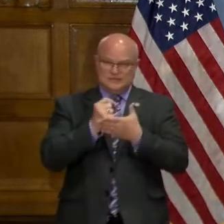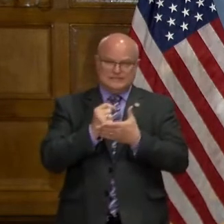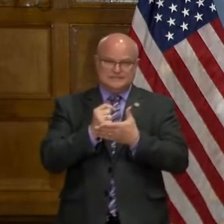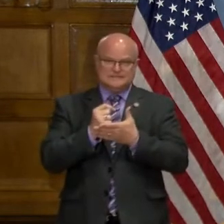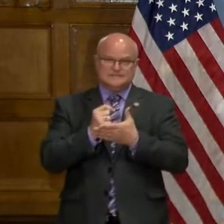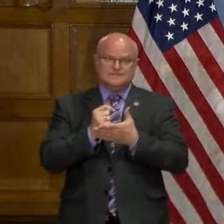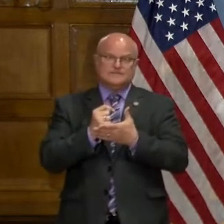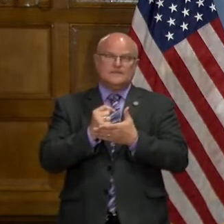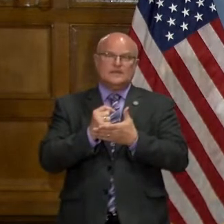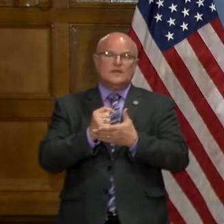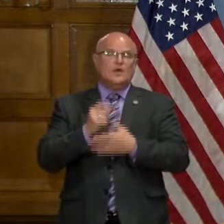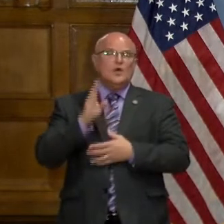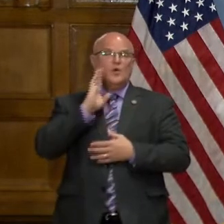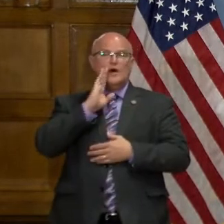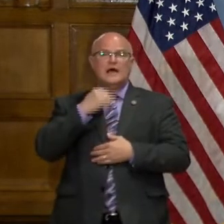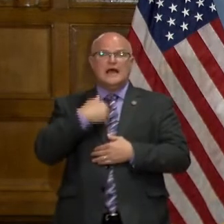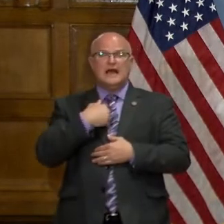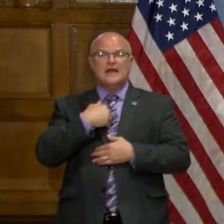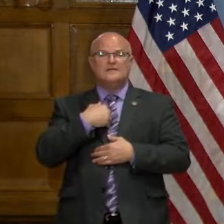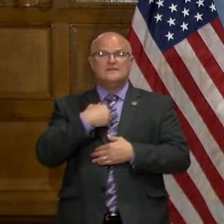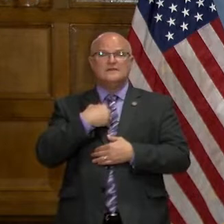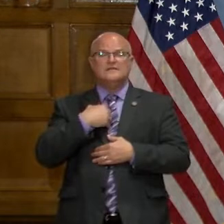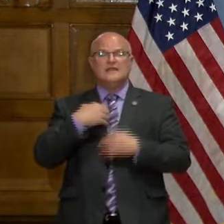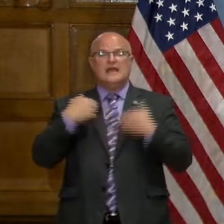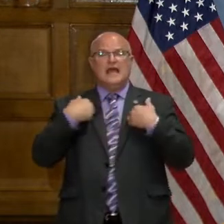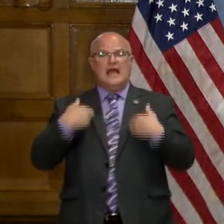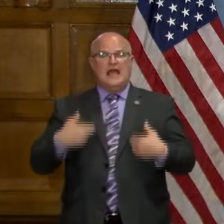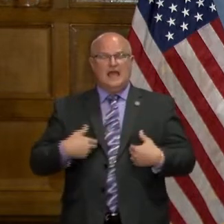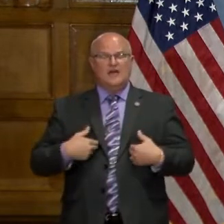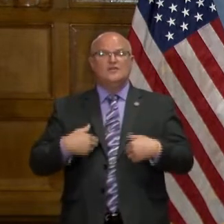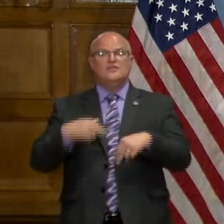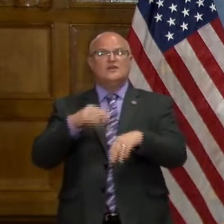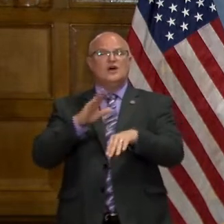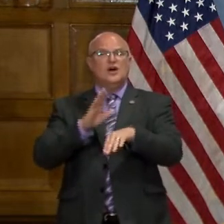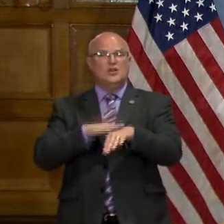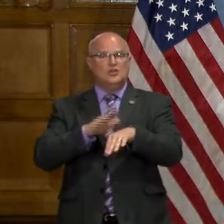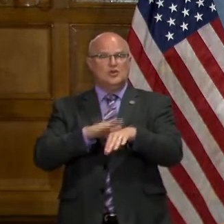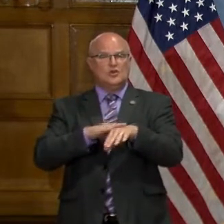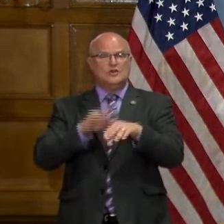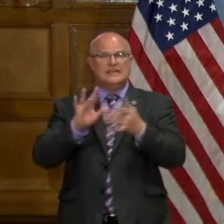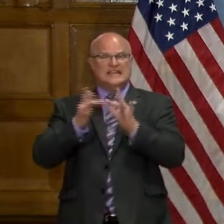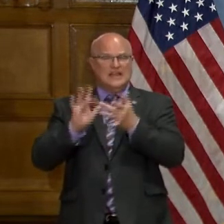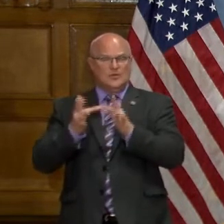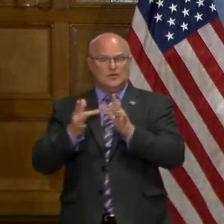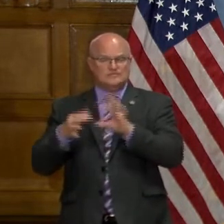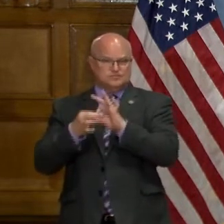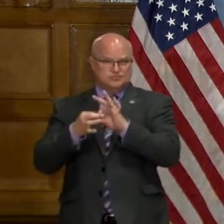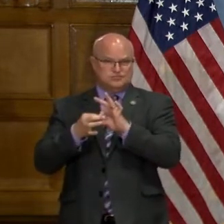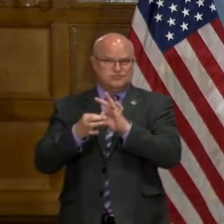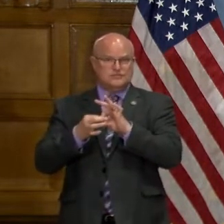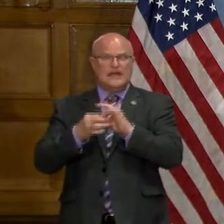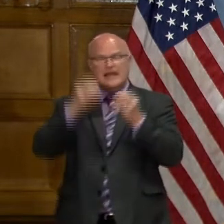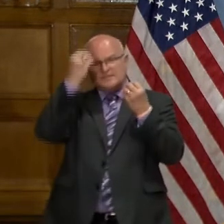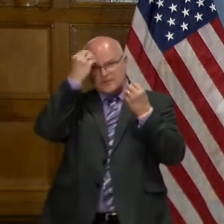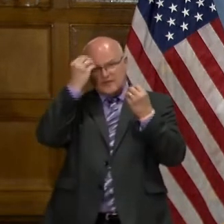so there will be a HAN, a Health Alert Network notification about this, and we'll provide information for treatment.